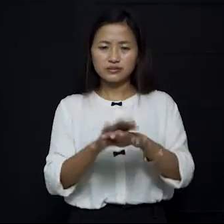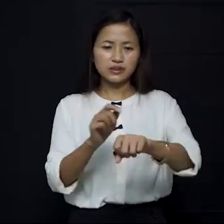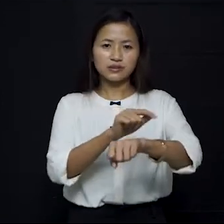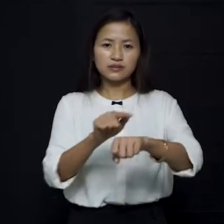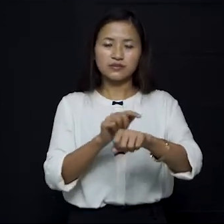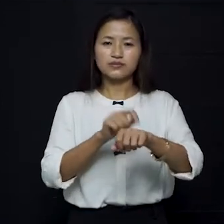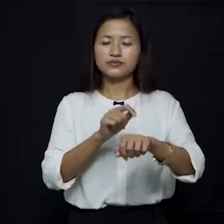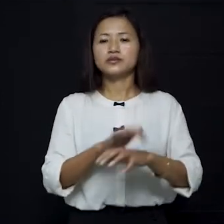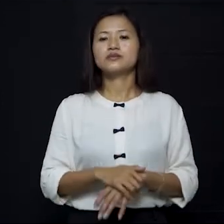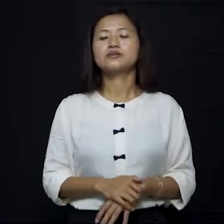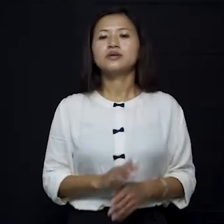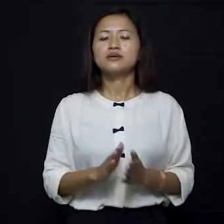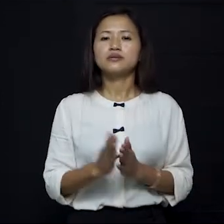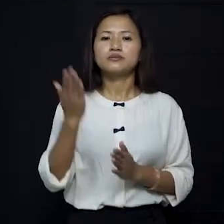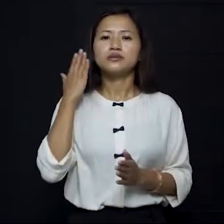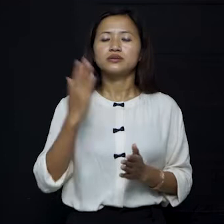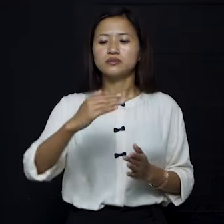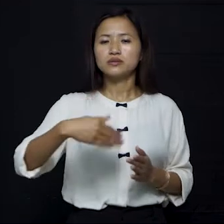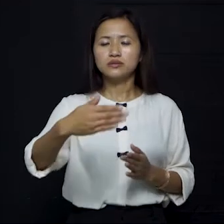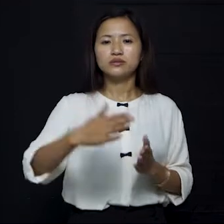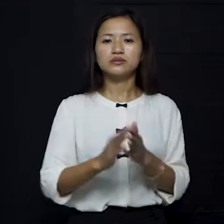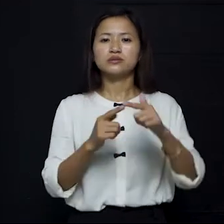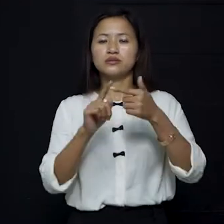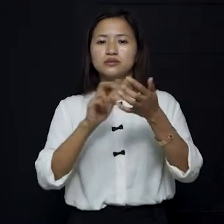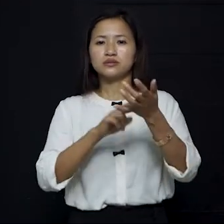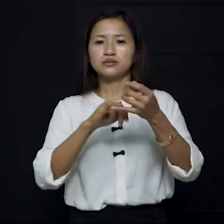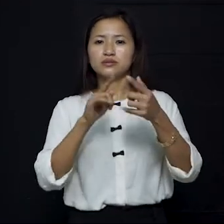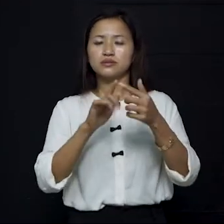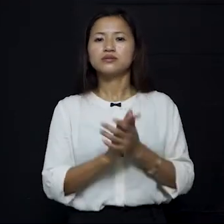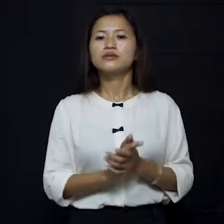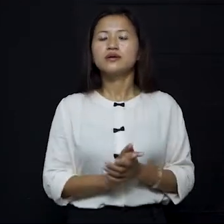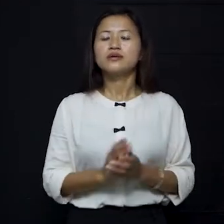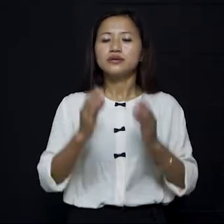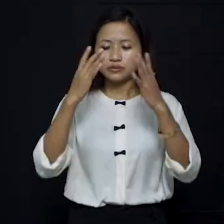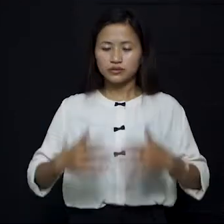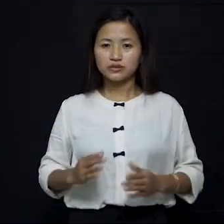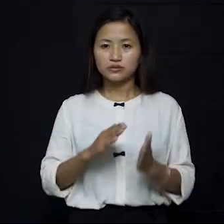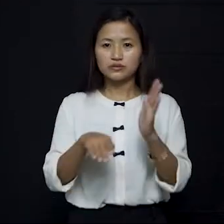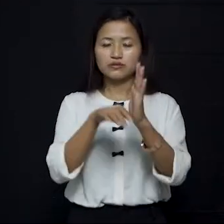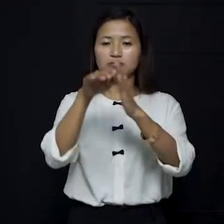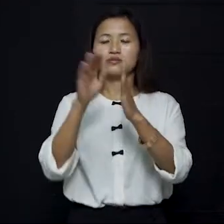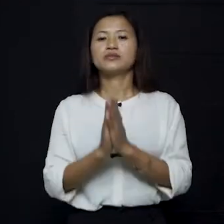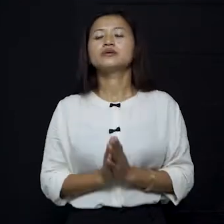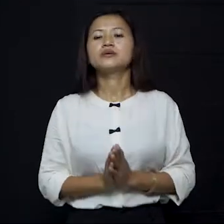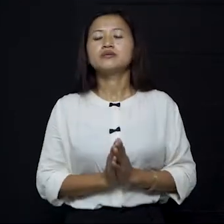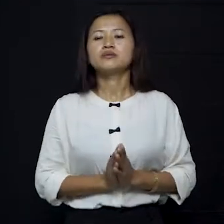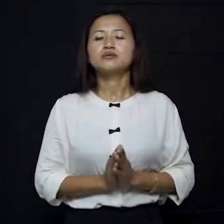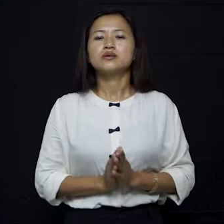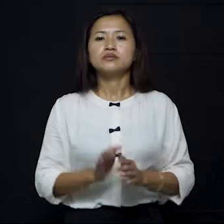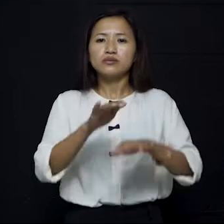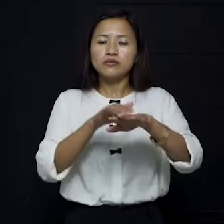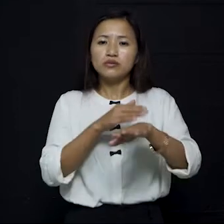you can use the past continuous tense, or to suggest a gradual development of the action in the past. Gradual means slow,